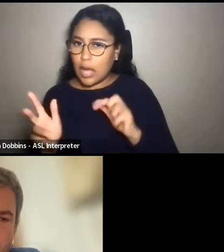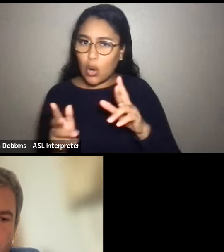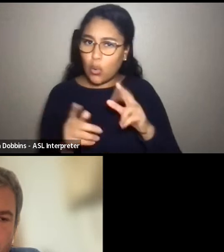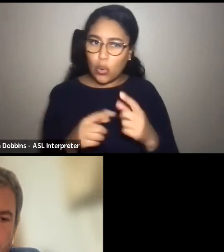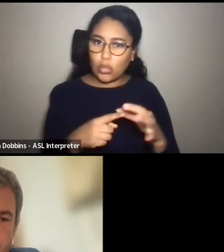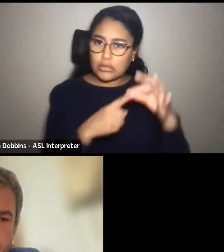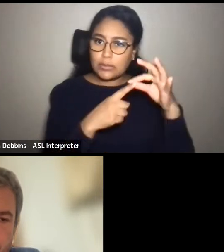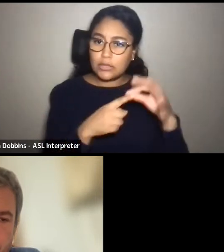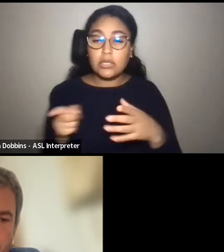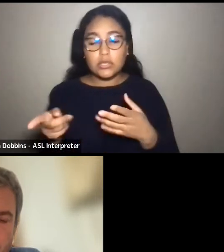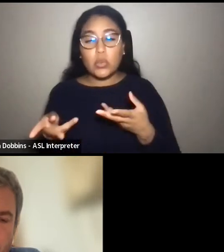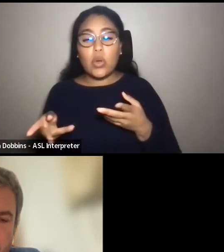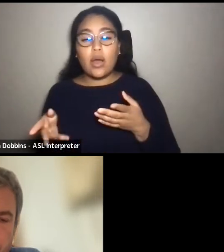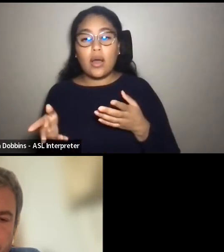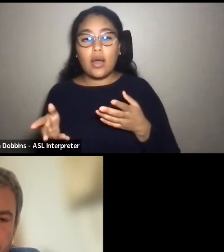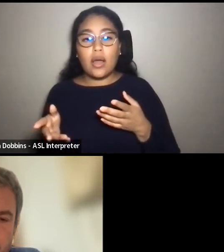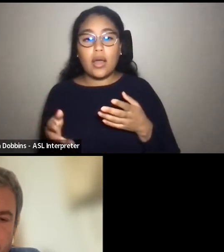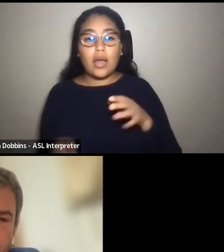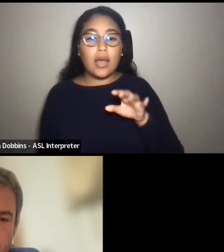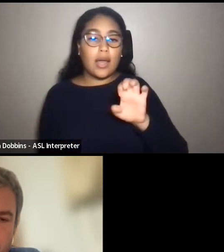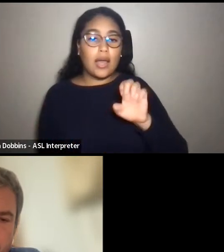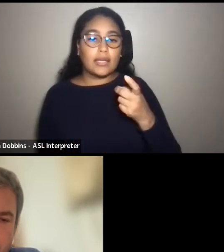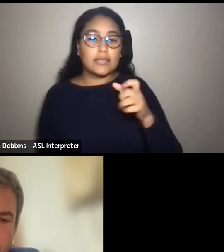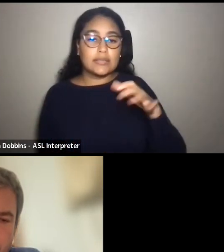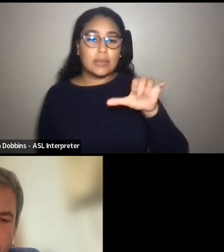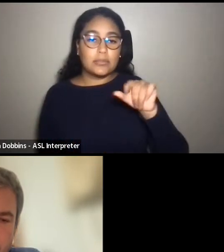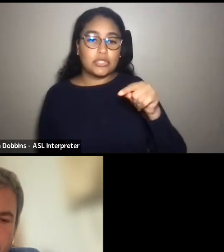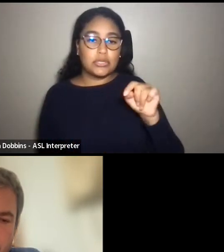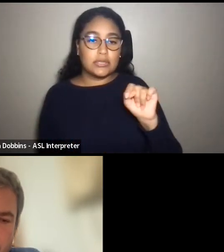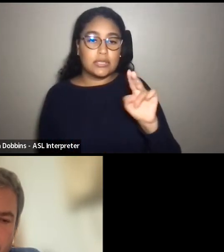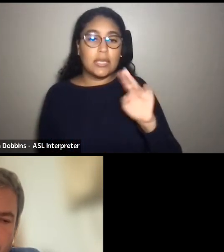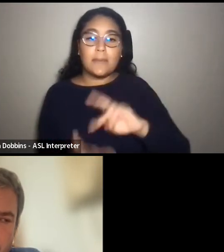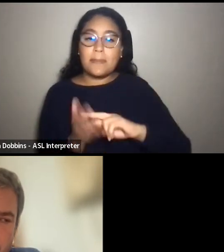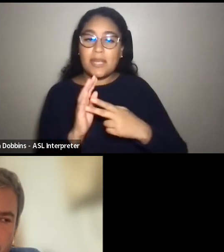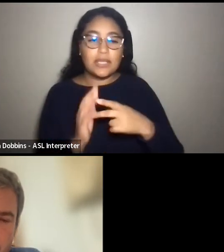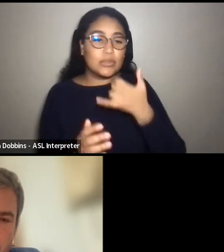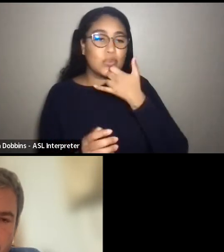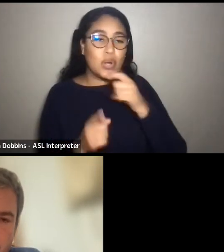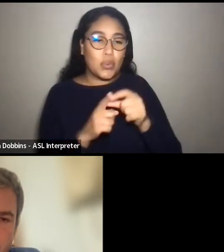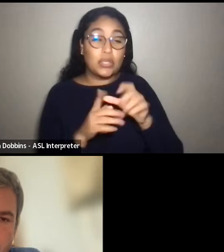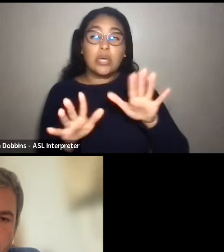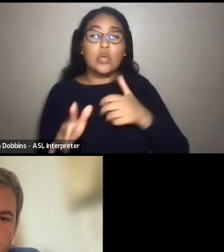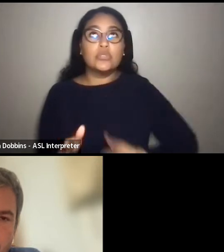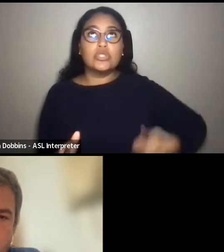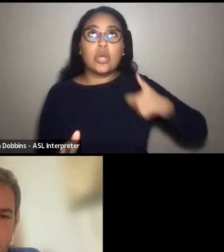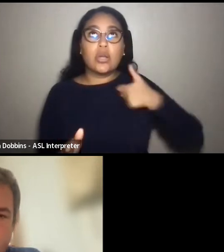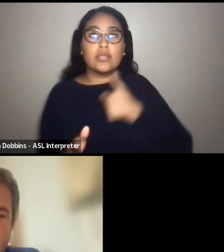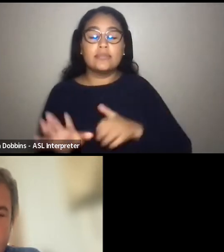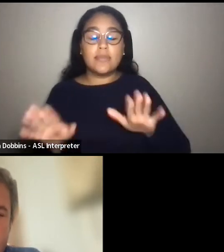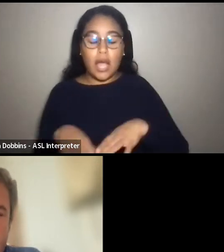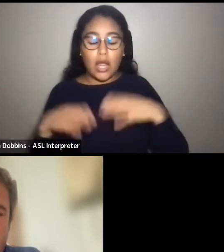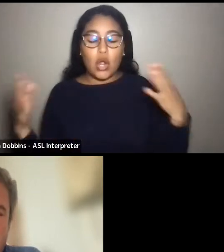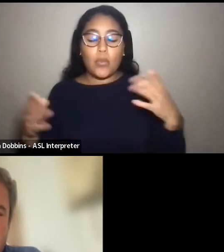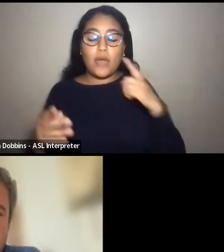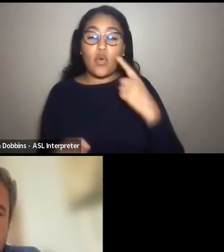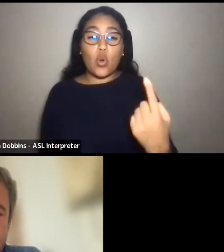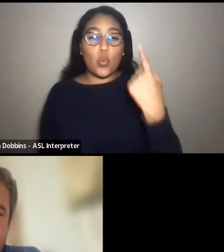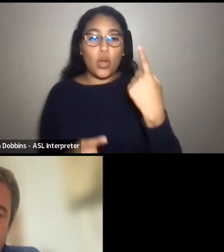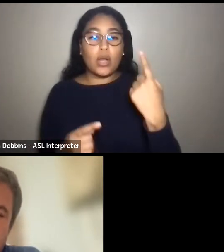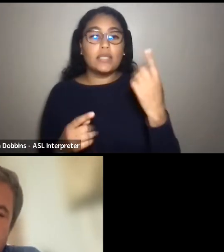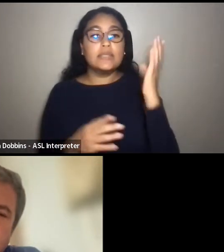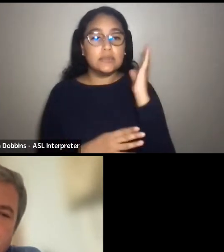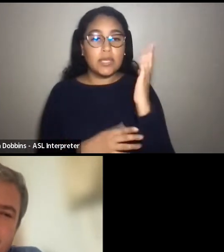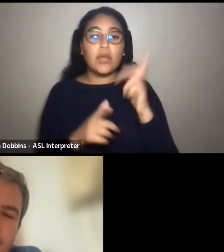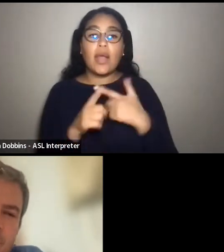allow. Is exception to the count? Oh, right, sorry. So I will open it up for one speaker and then